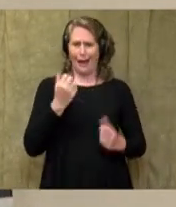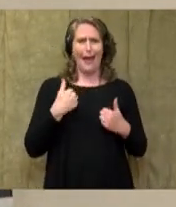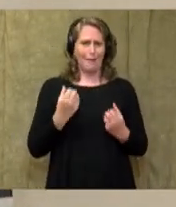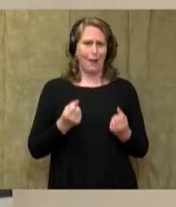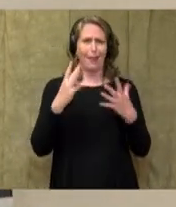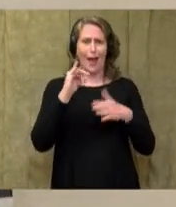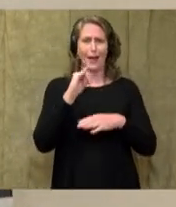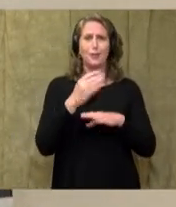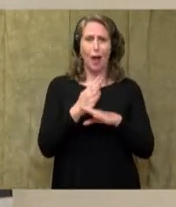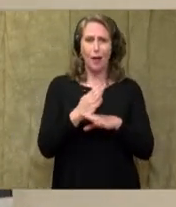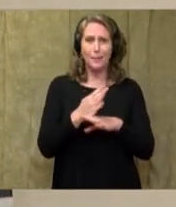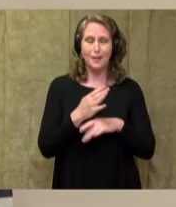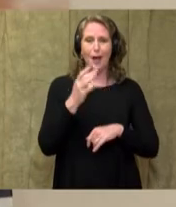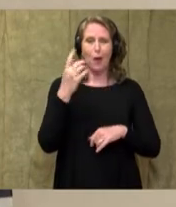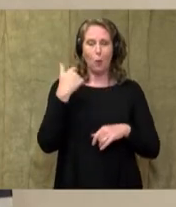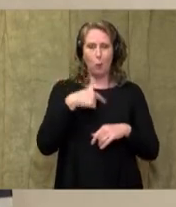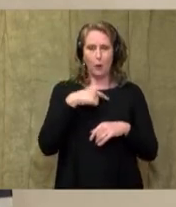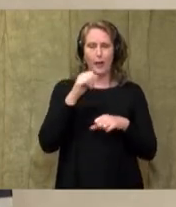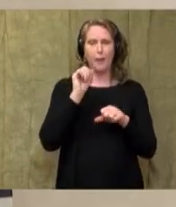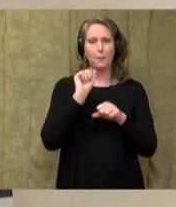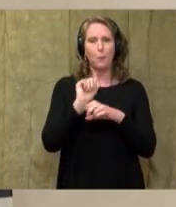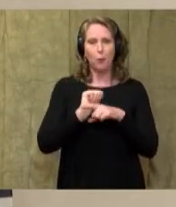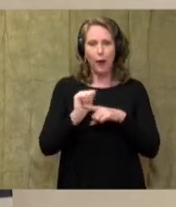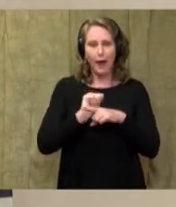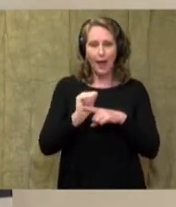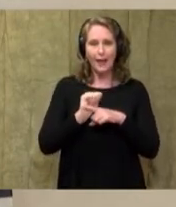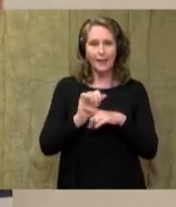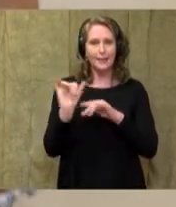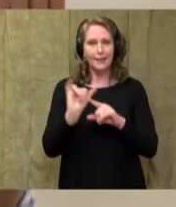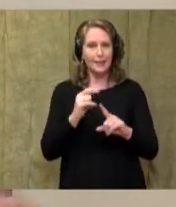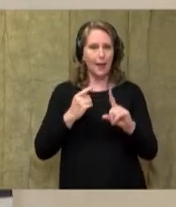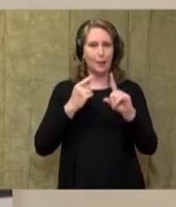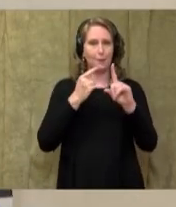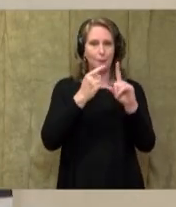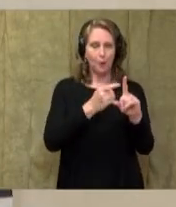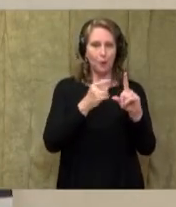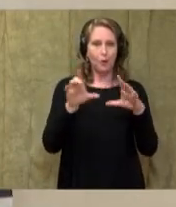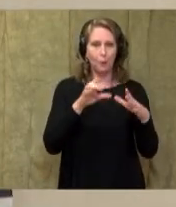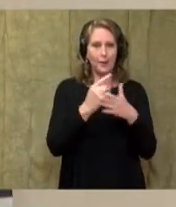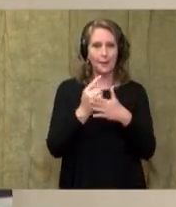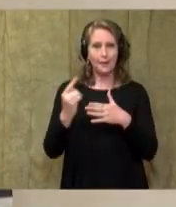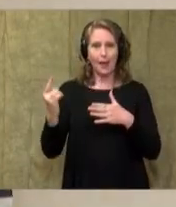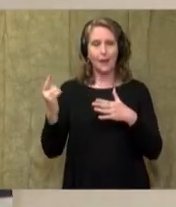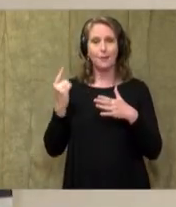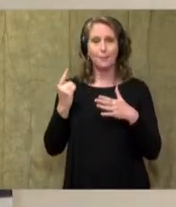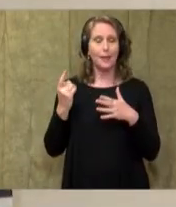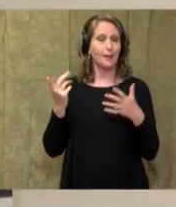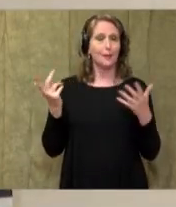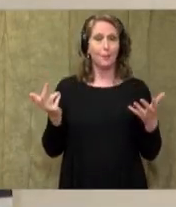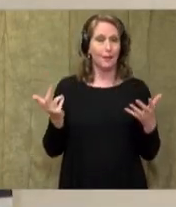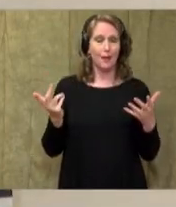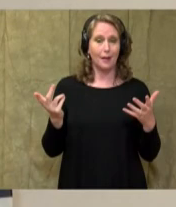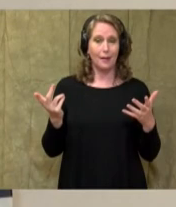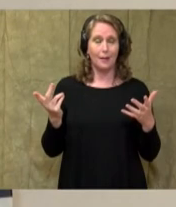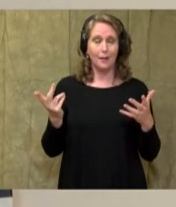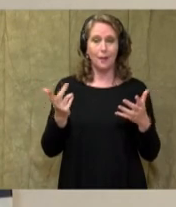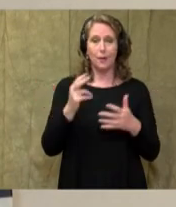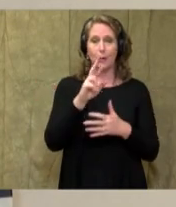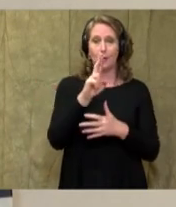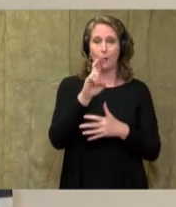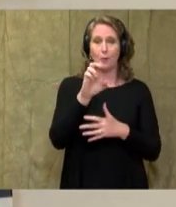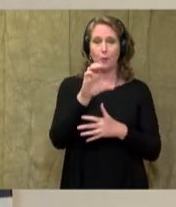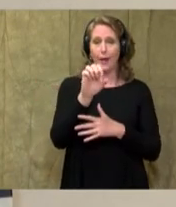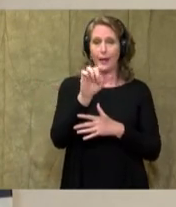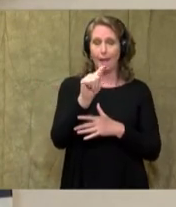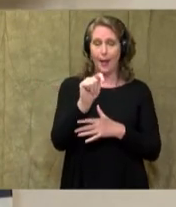And we worked on the same standard that we also focused on last week, and that is to recount